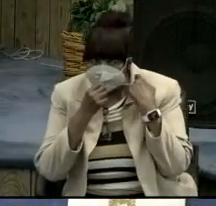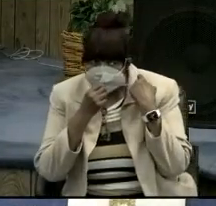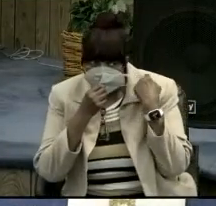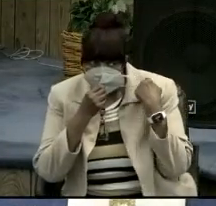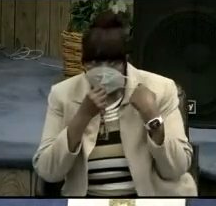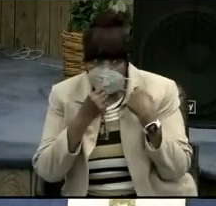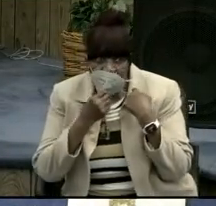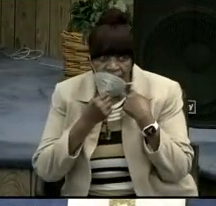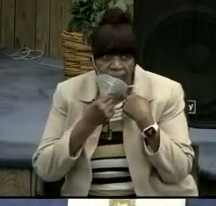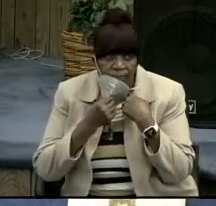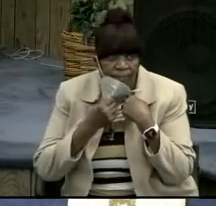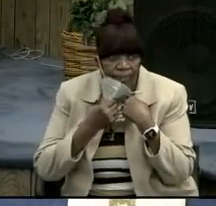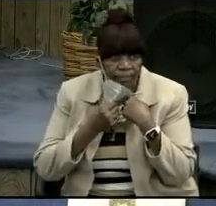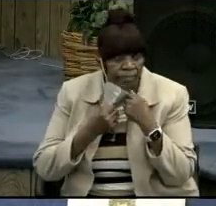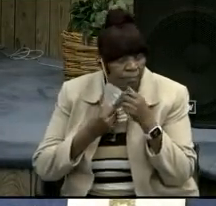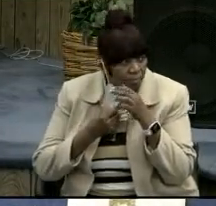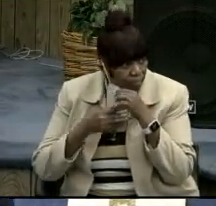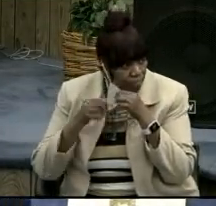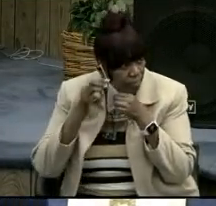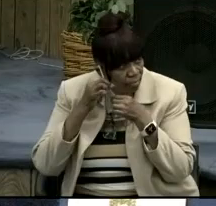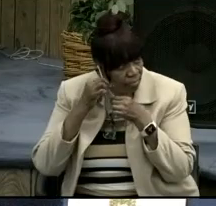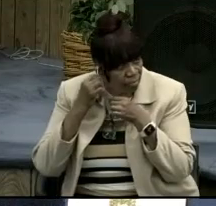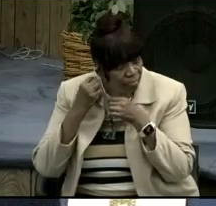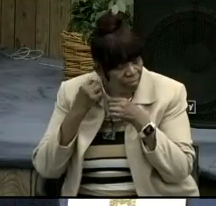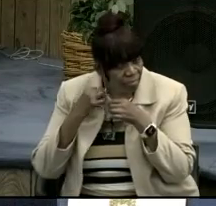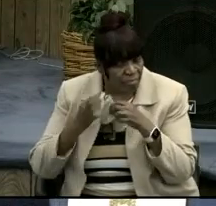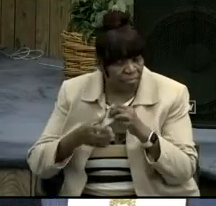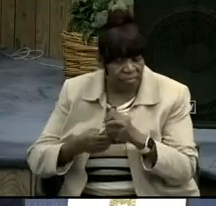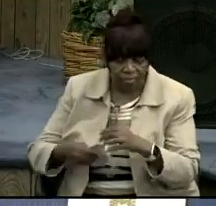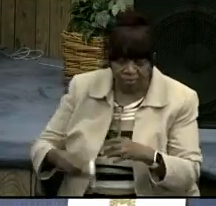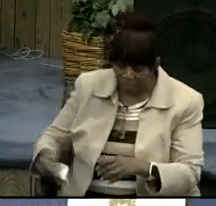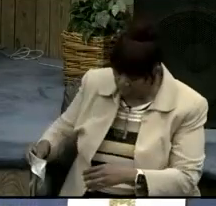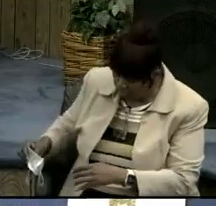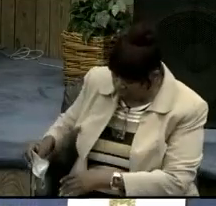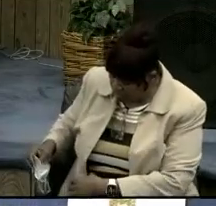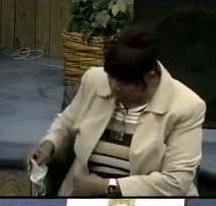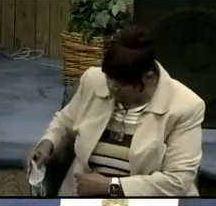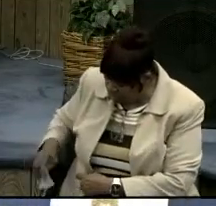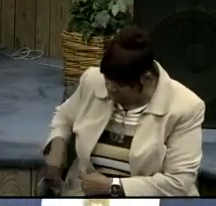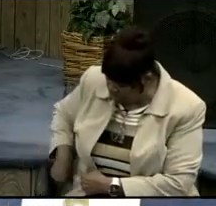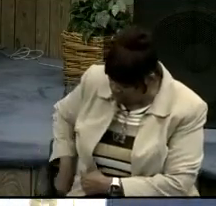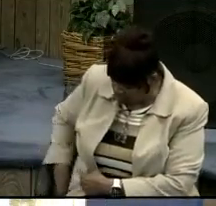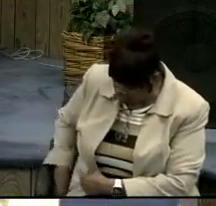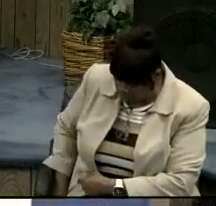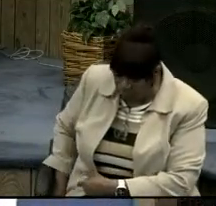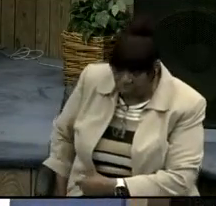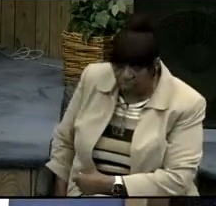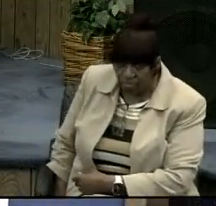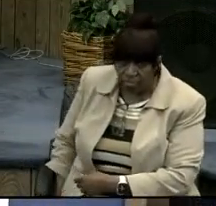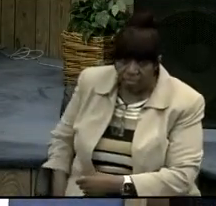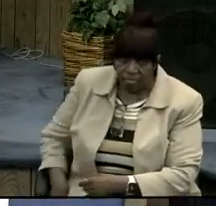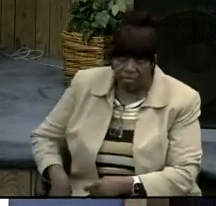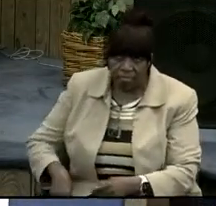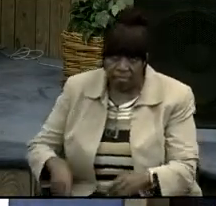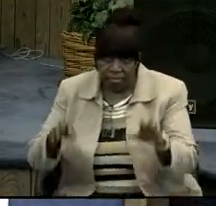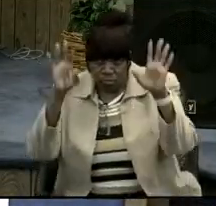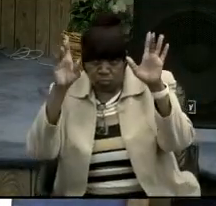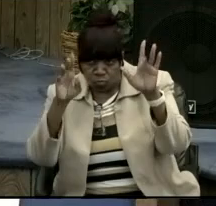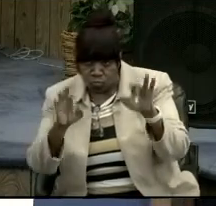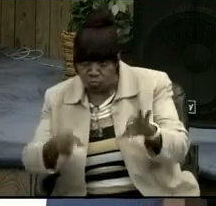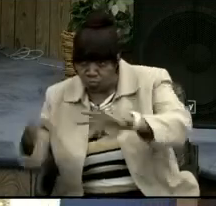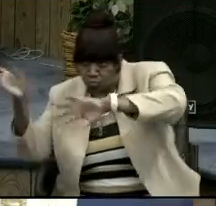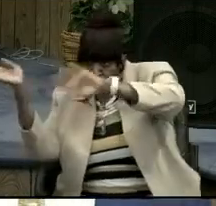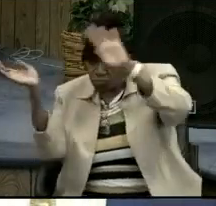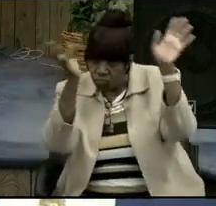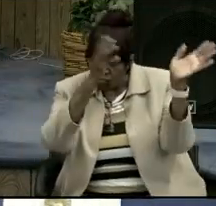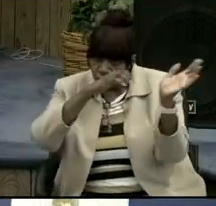location that simply says rain and thunderstorms. What I need you to do right now is pull out your